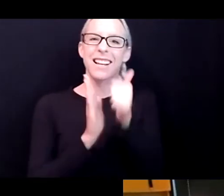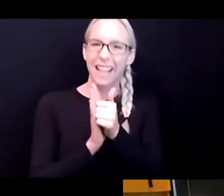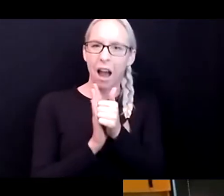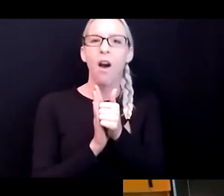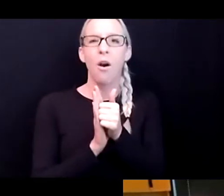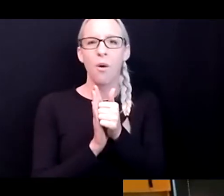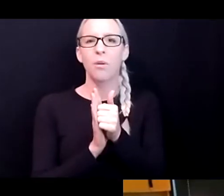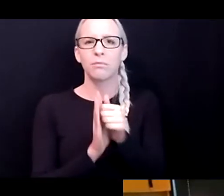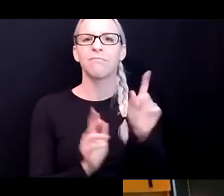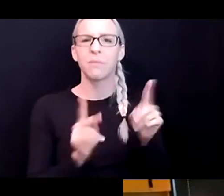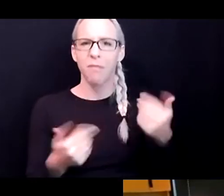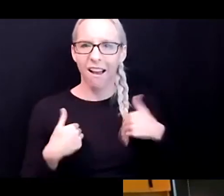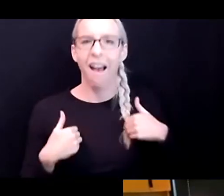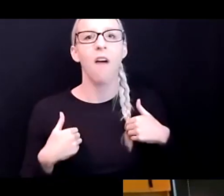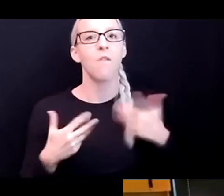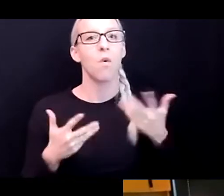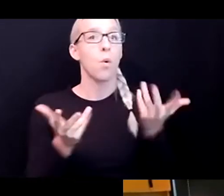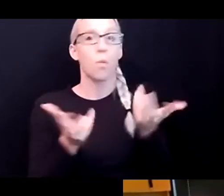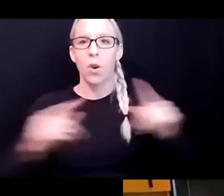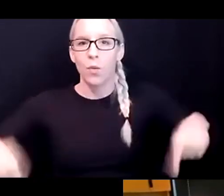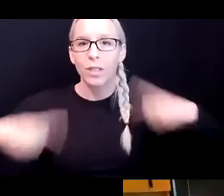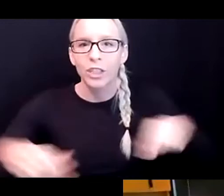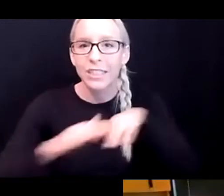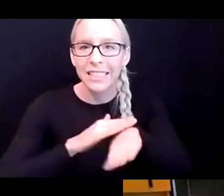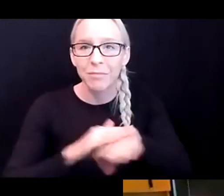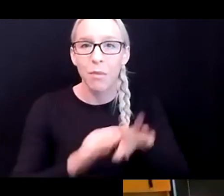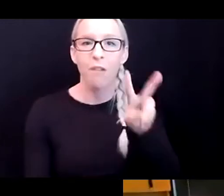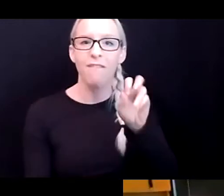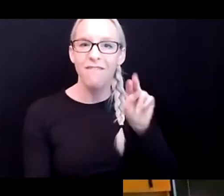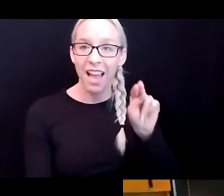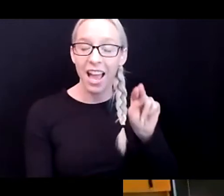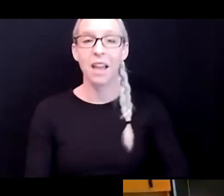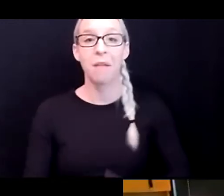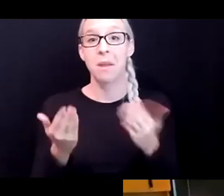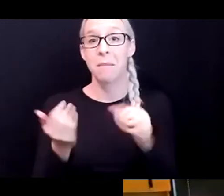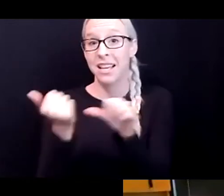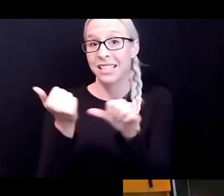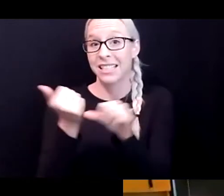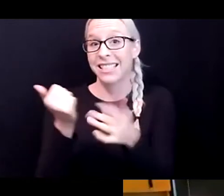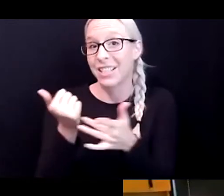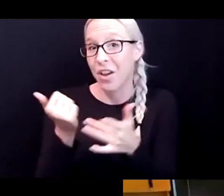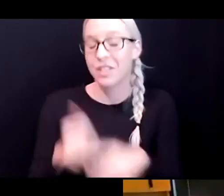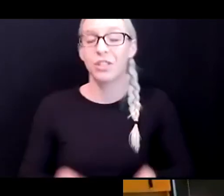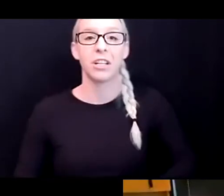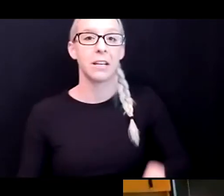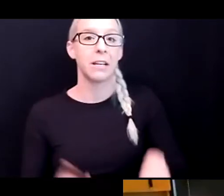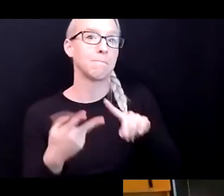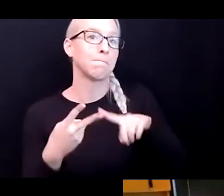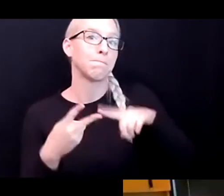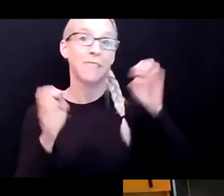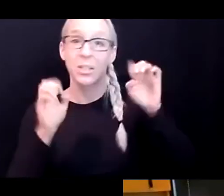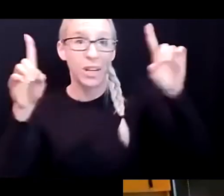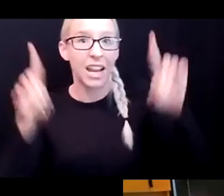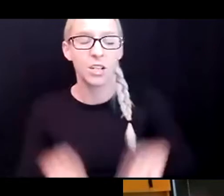wheelchair accessible van, or maybe even it's something like assistive technology or education. So I really think the sky